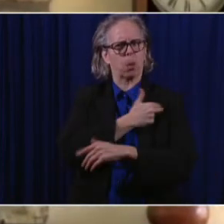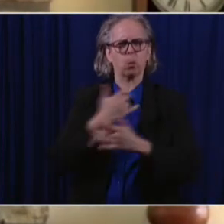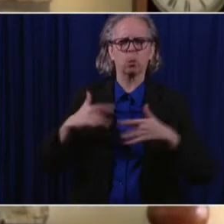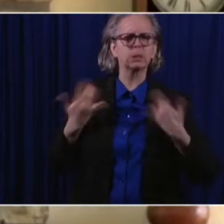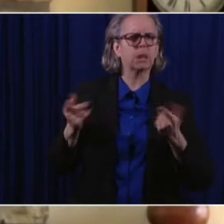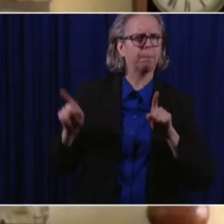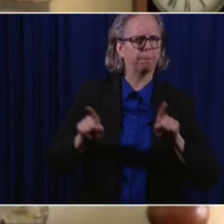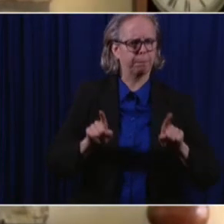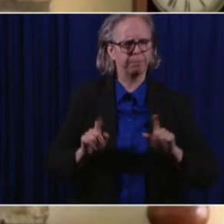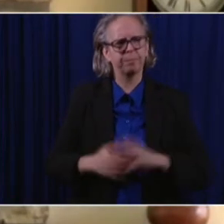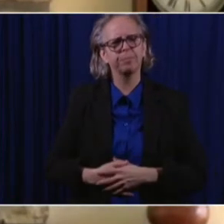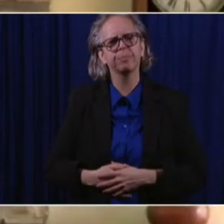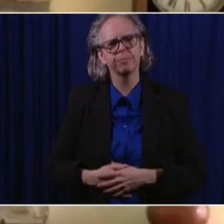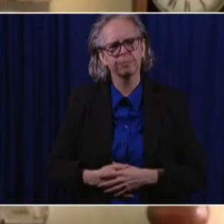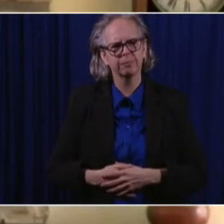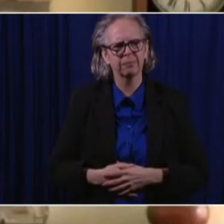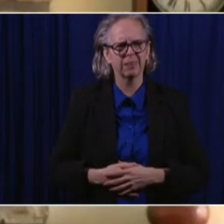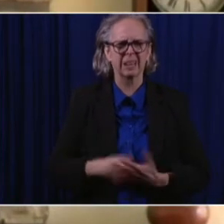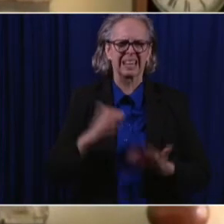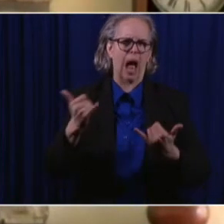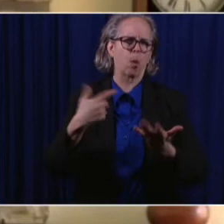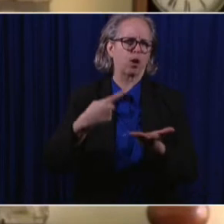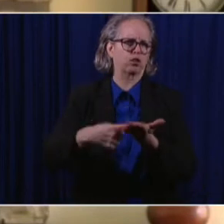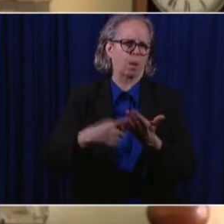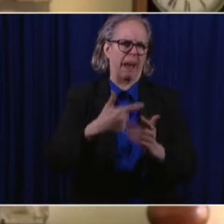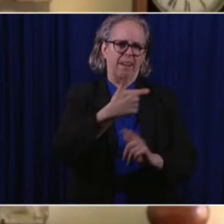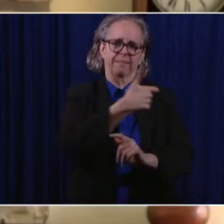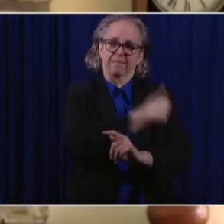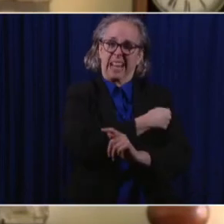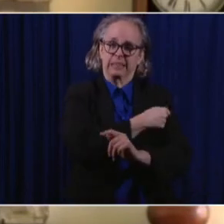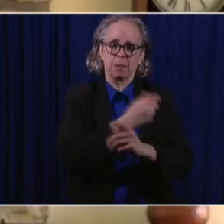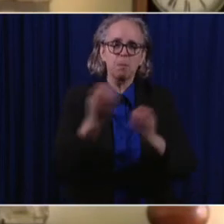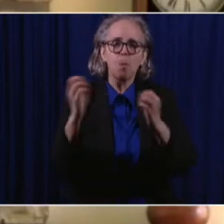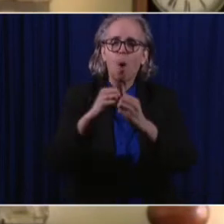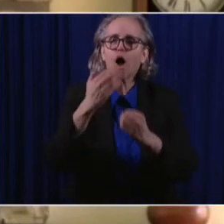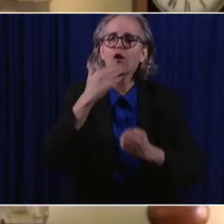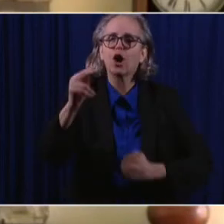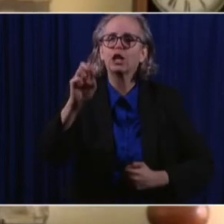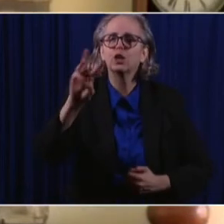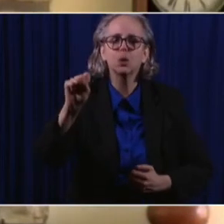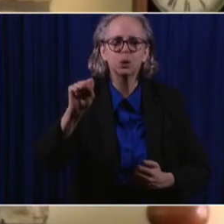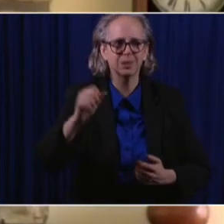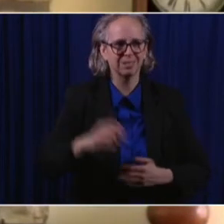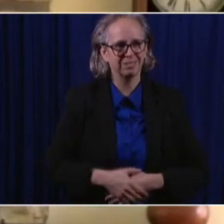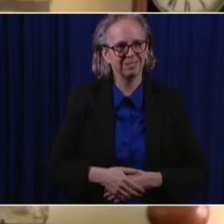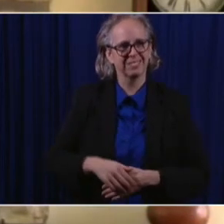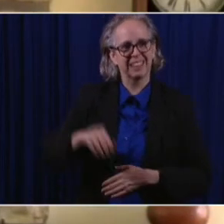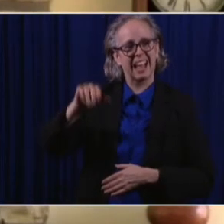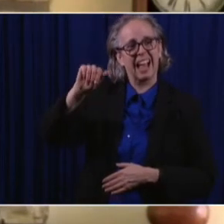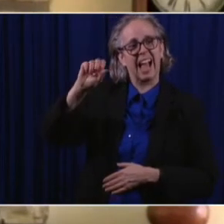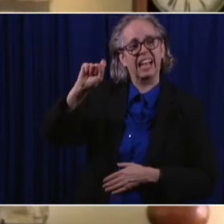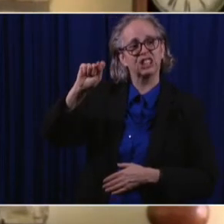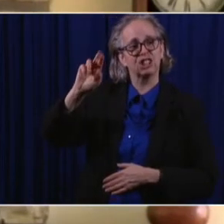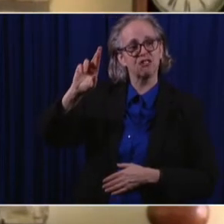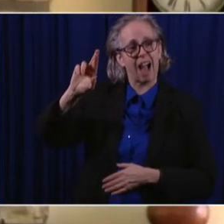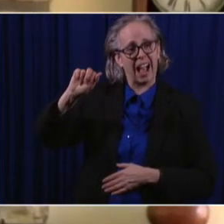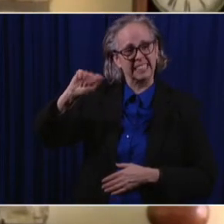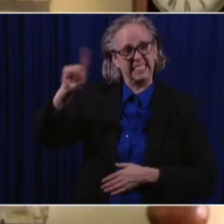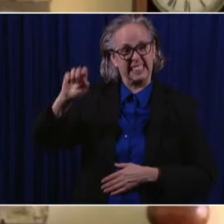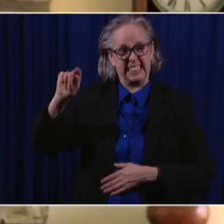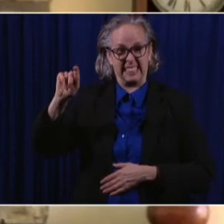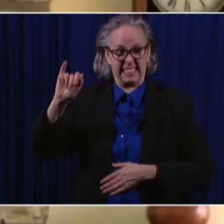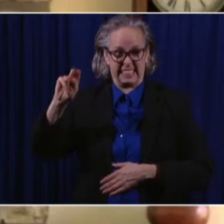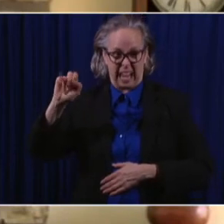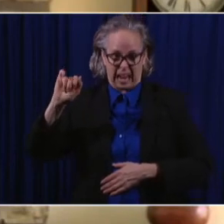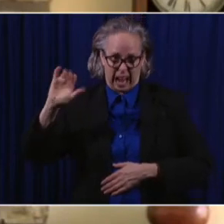today on the vaccine front. We learned this morning that AstraZeneca's vaccine is up to 90% effective. This